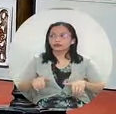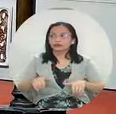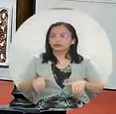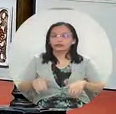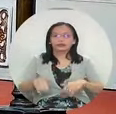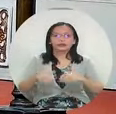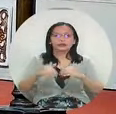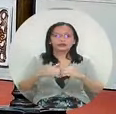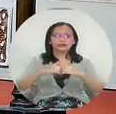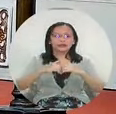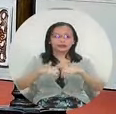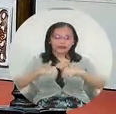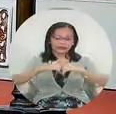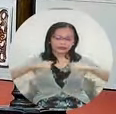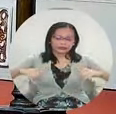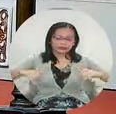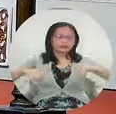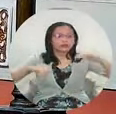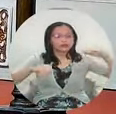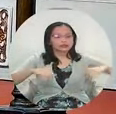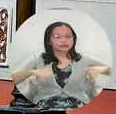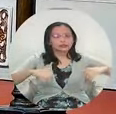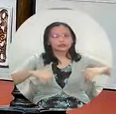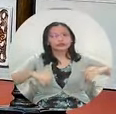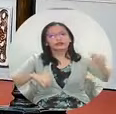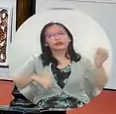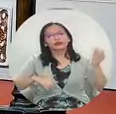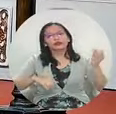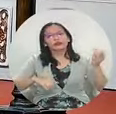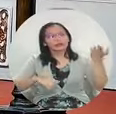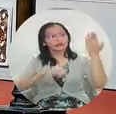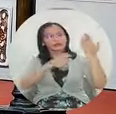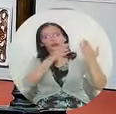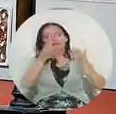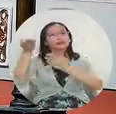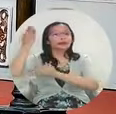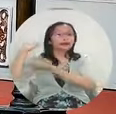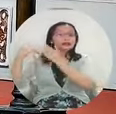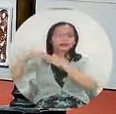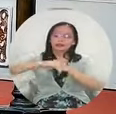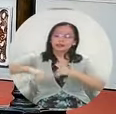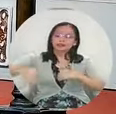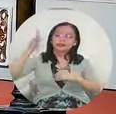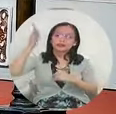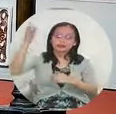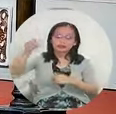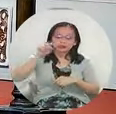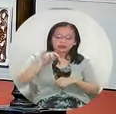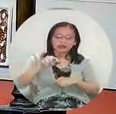there's a certain time that must come when instead of